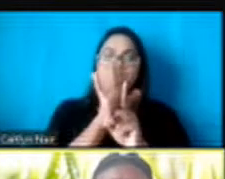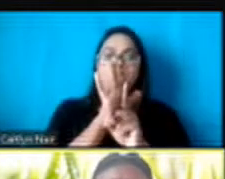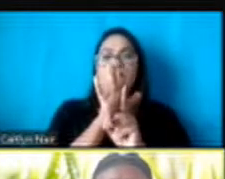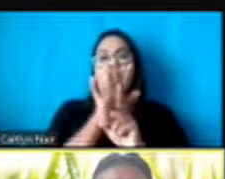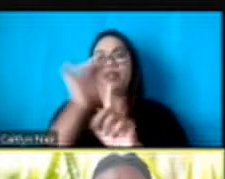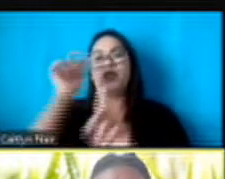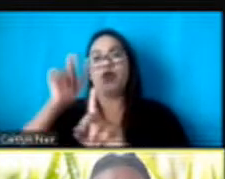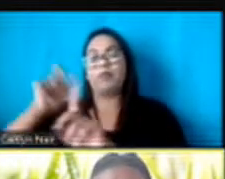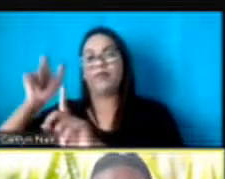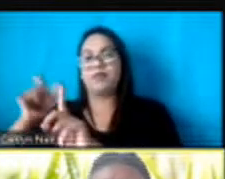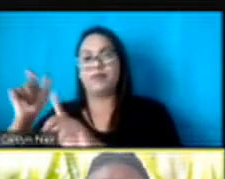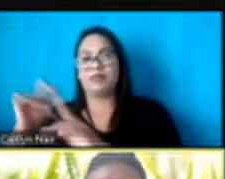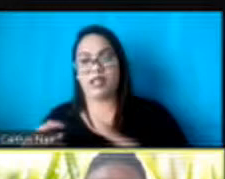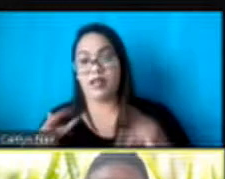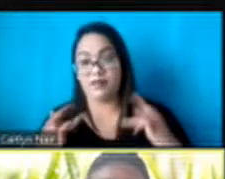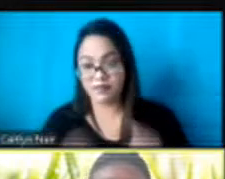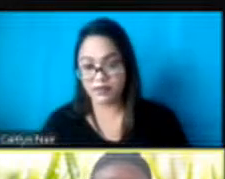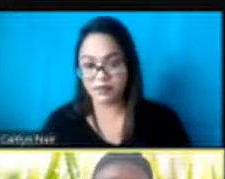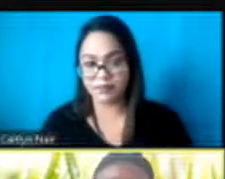that we're seeing.